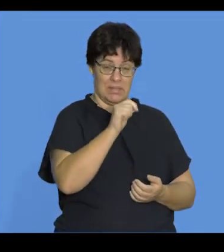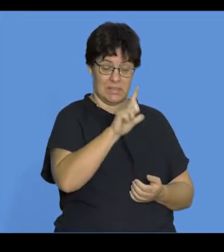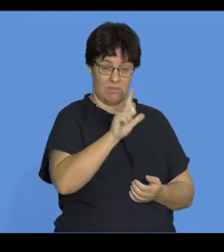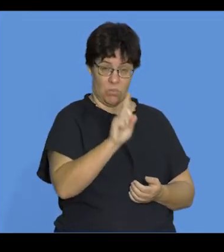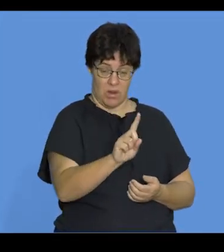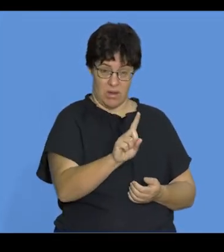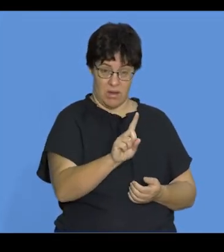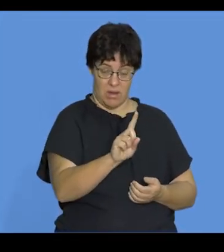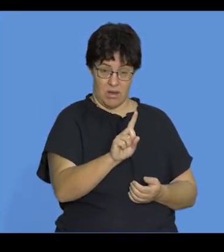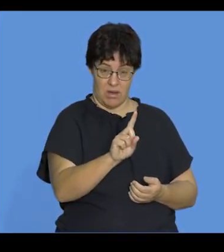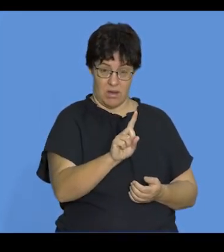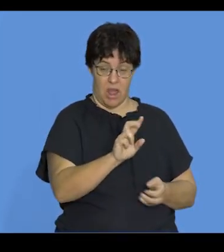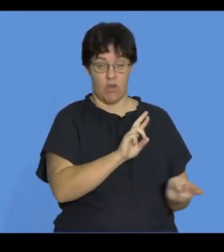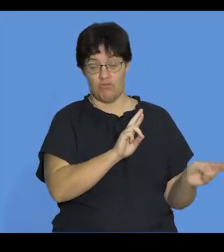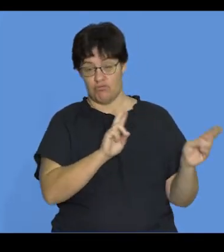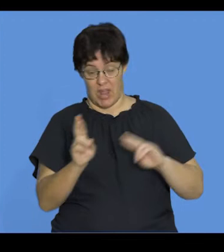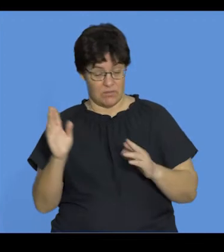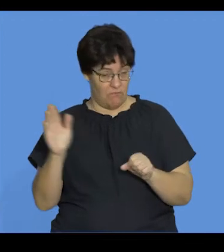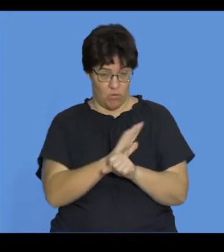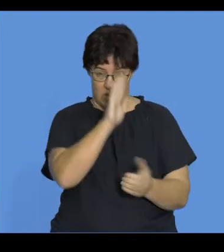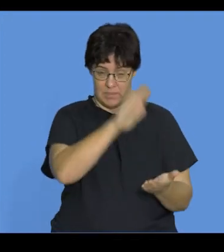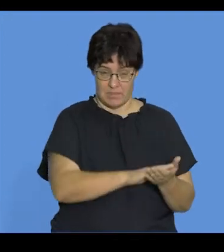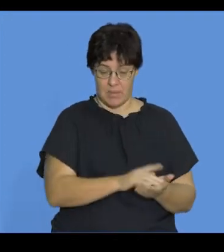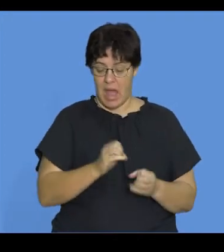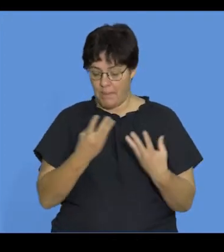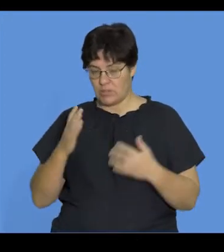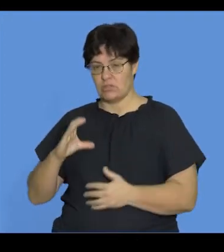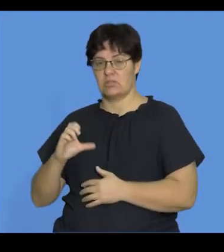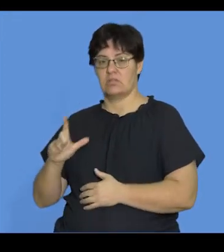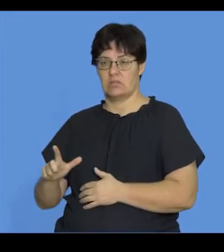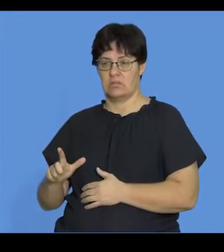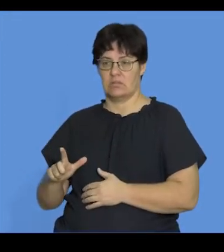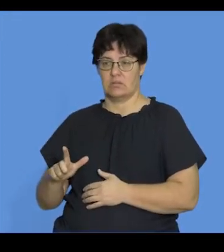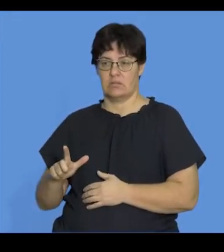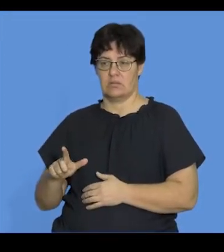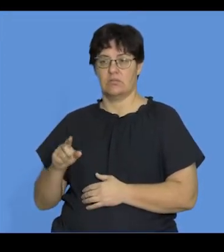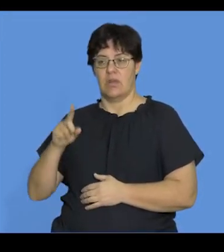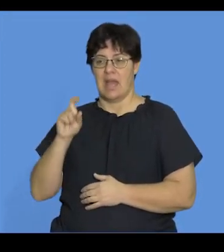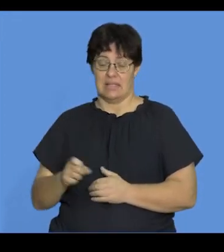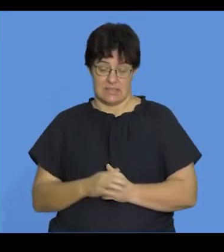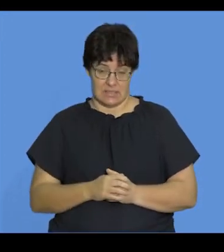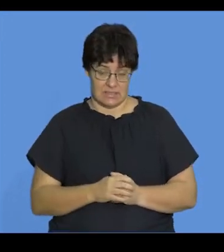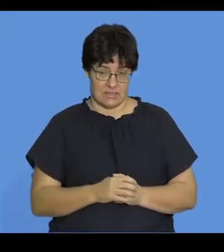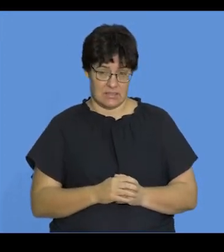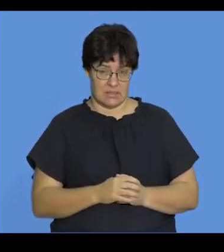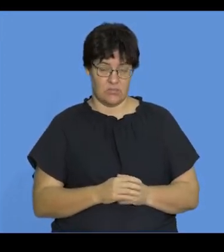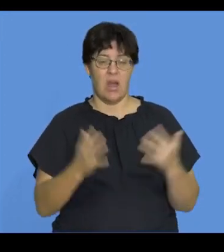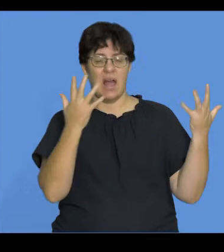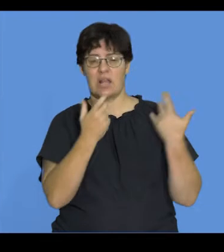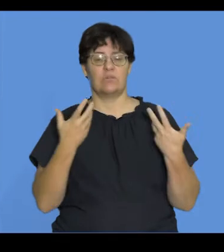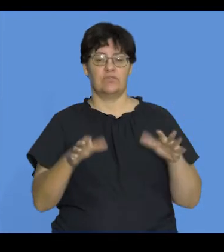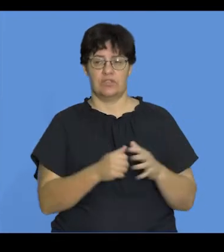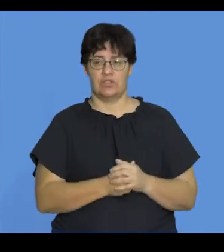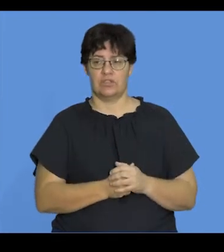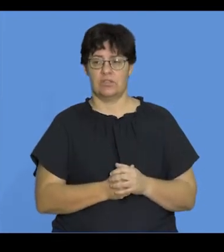moles reacts. How much of chlorine do we need? Let's say that is X, all right? So by simple